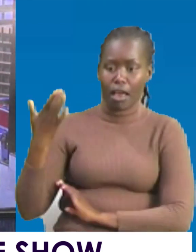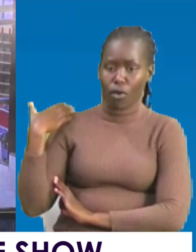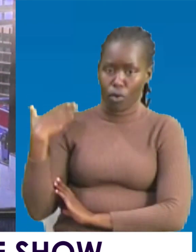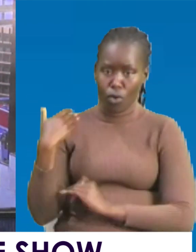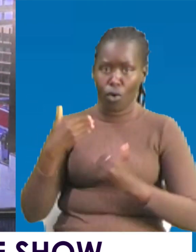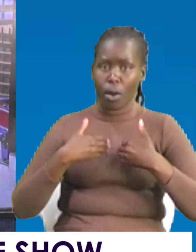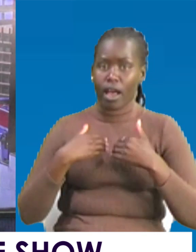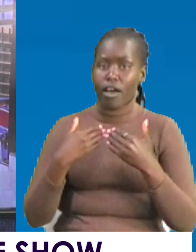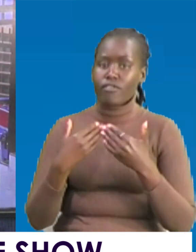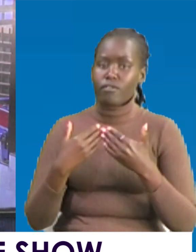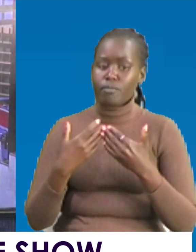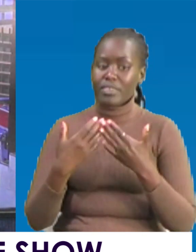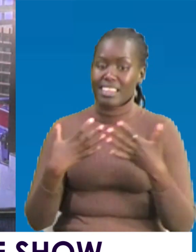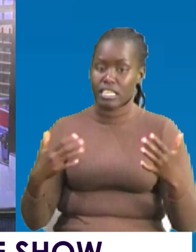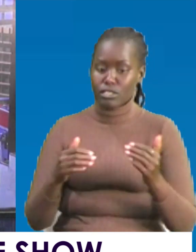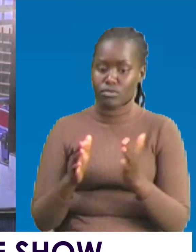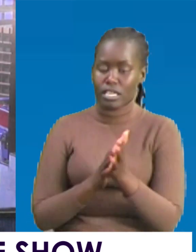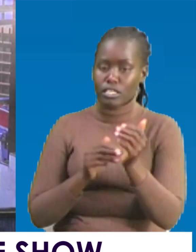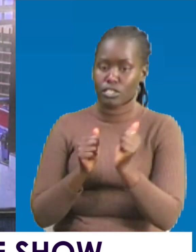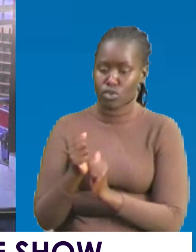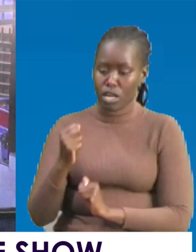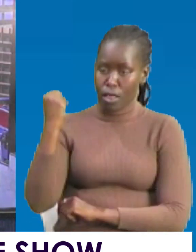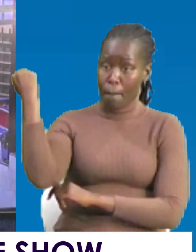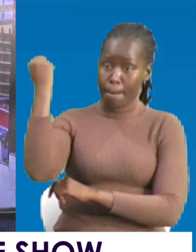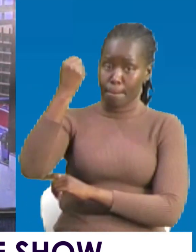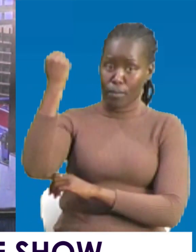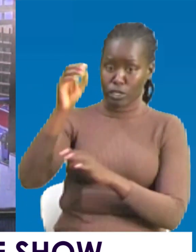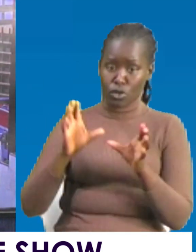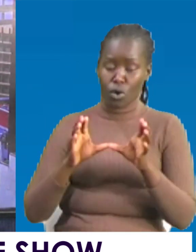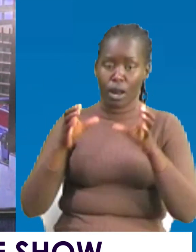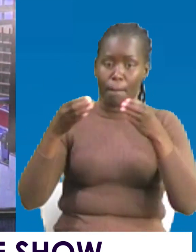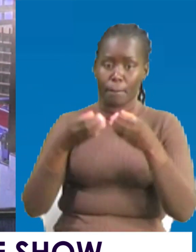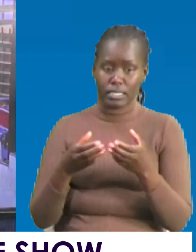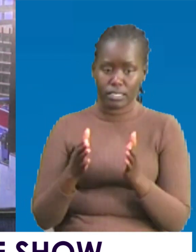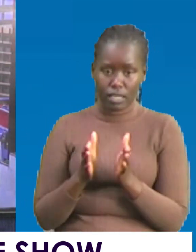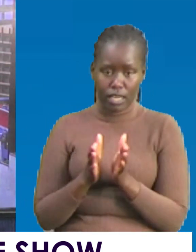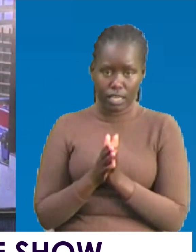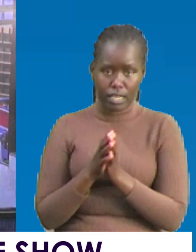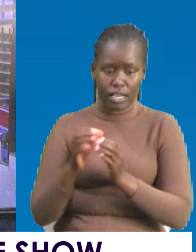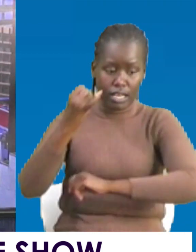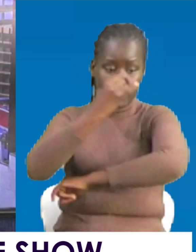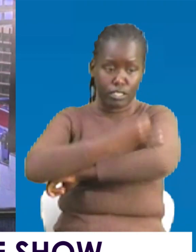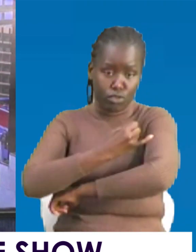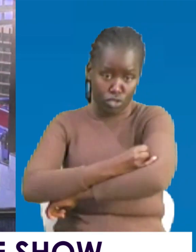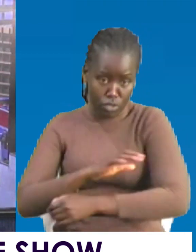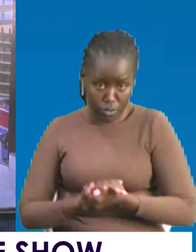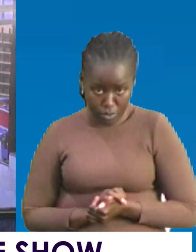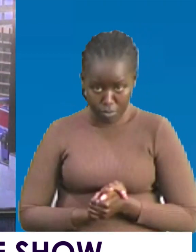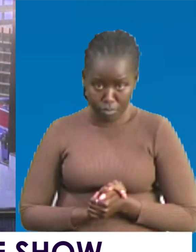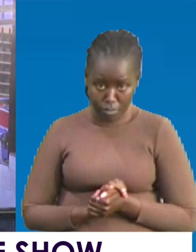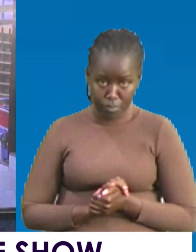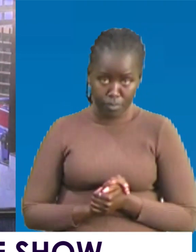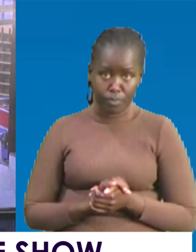things that destroyed political parties and institutions. There are things that destroyed